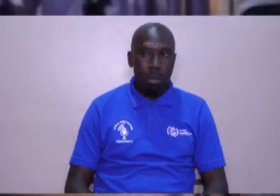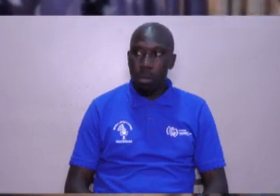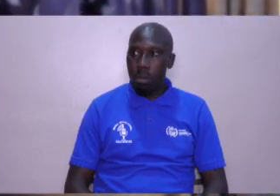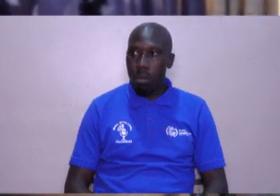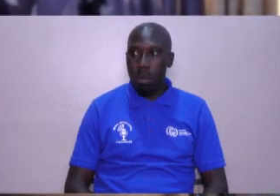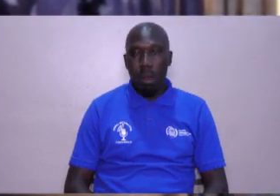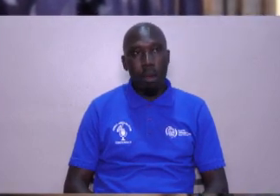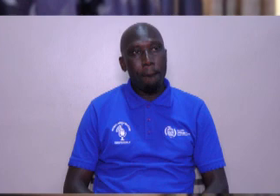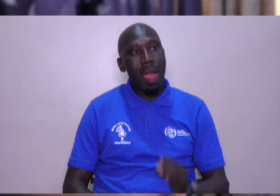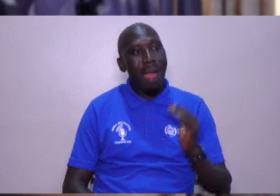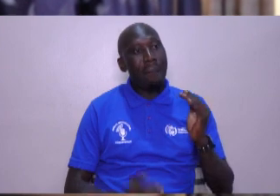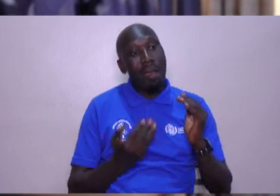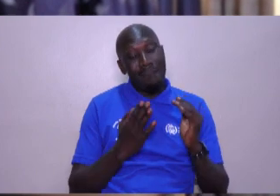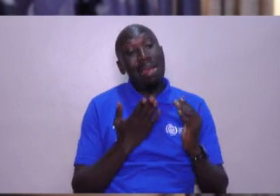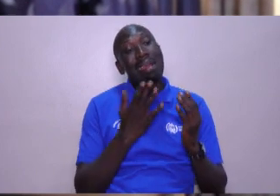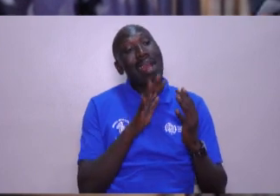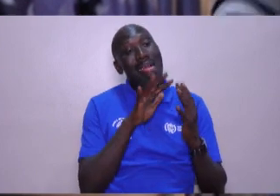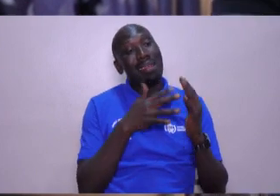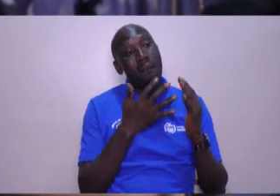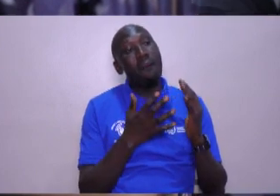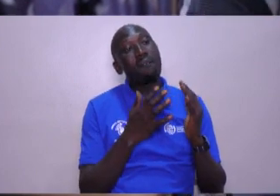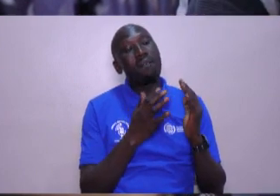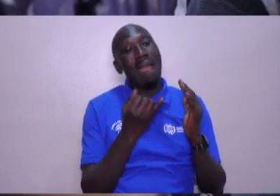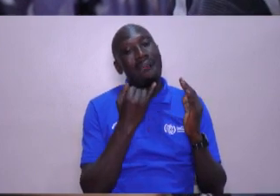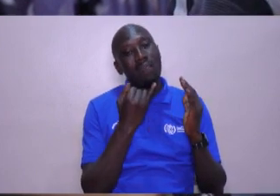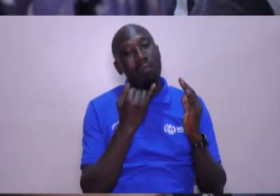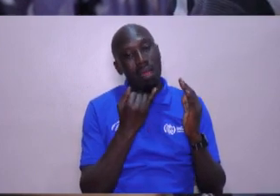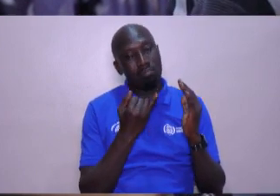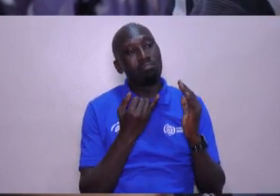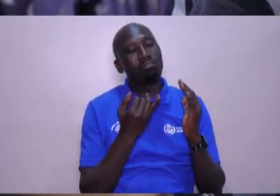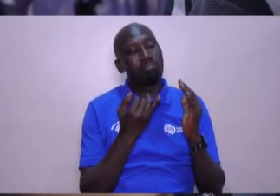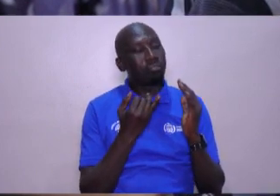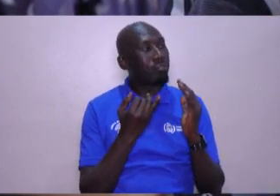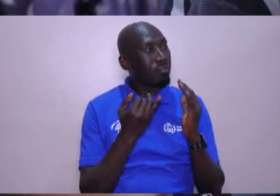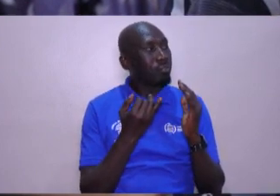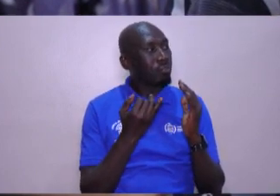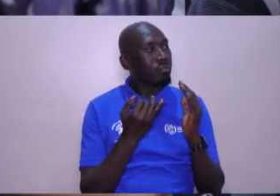notes. Let's say each slide has notes on it.